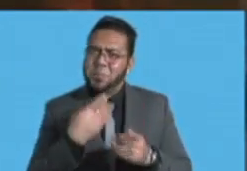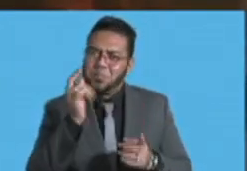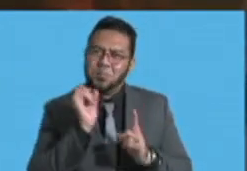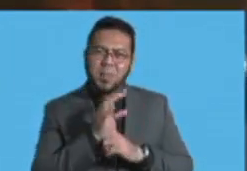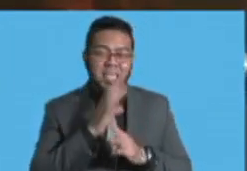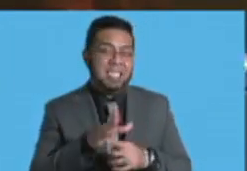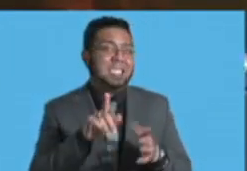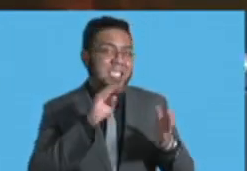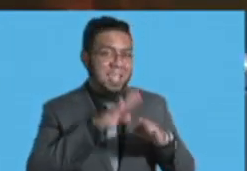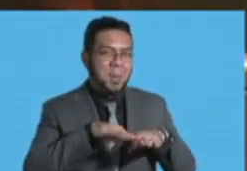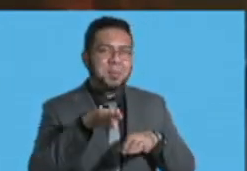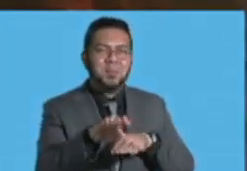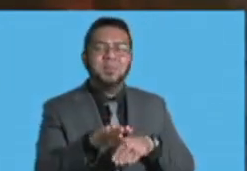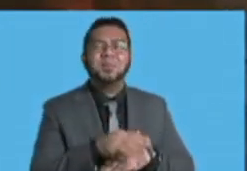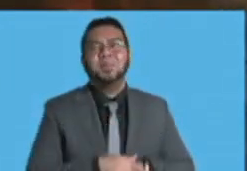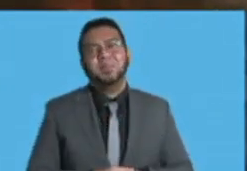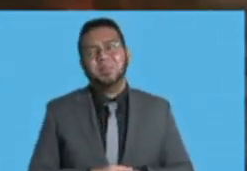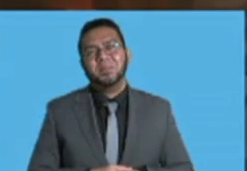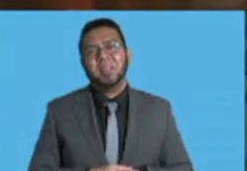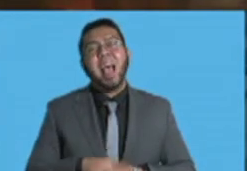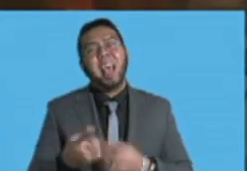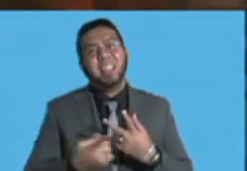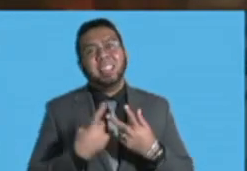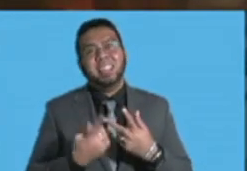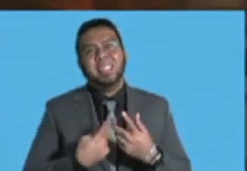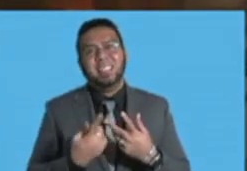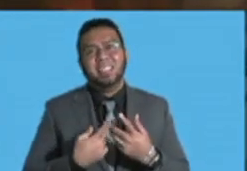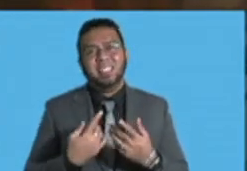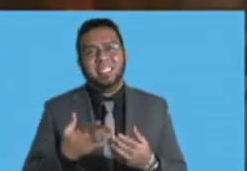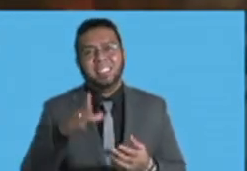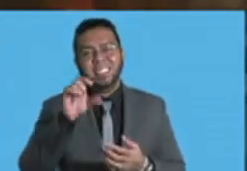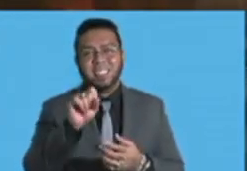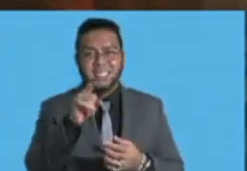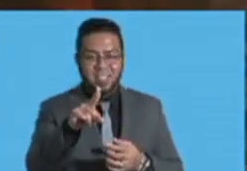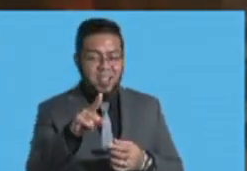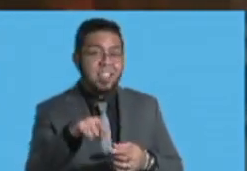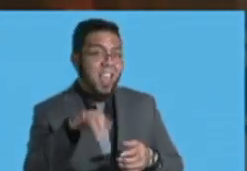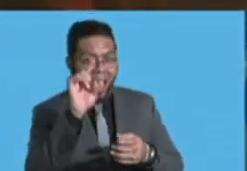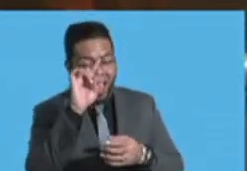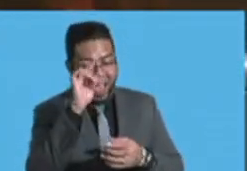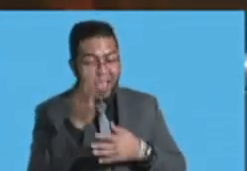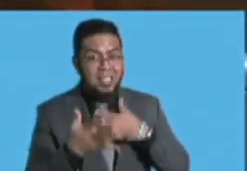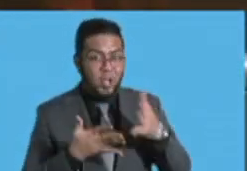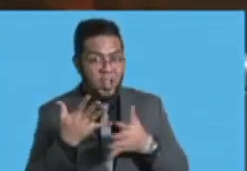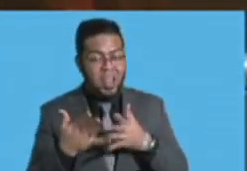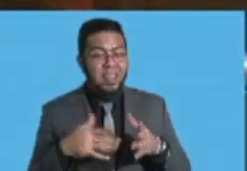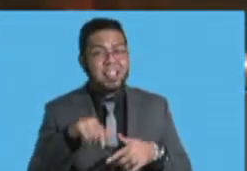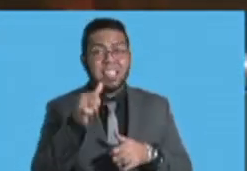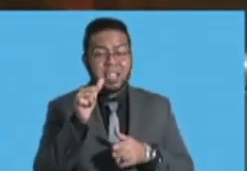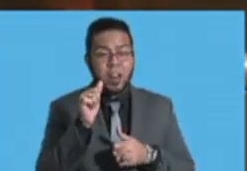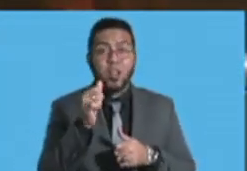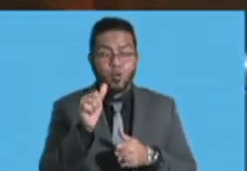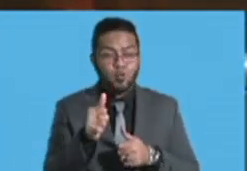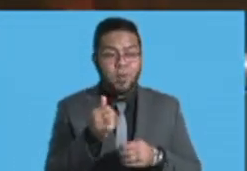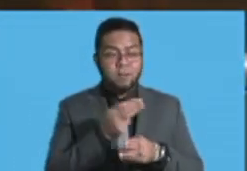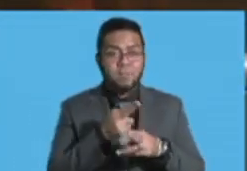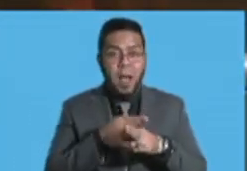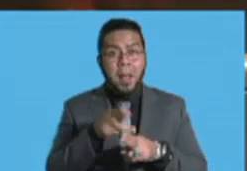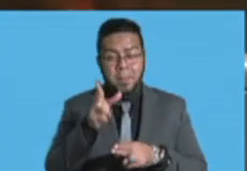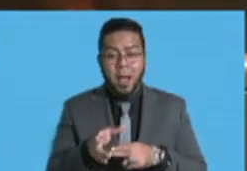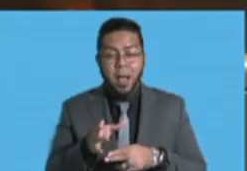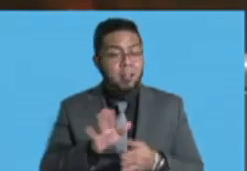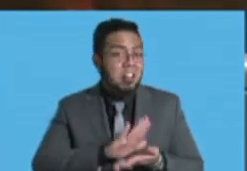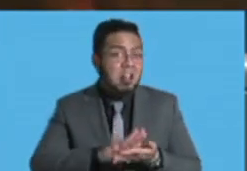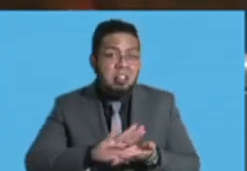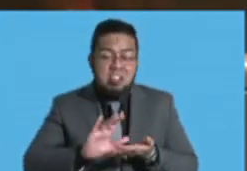in that direction. I like to use the analogy of farming. At its most basic, a good farmer clears the